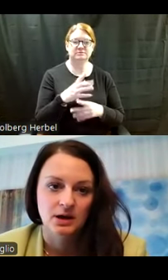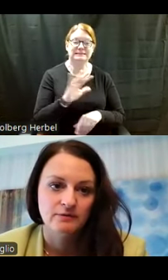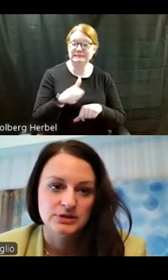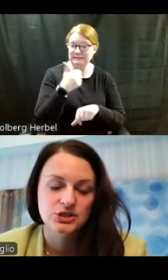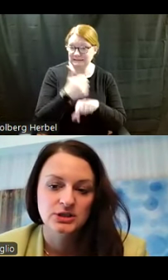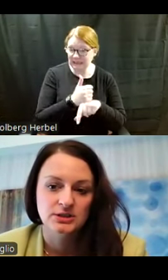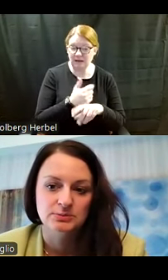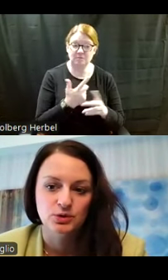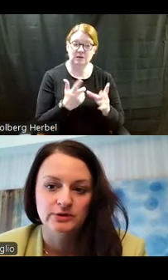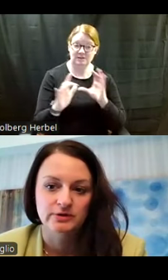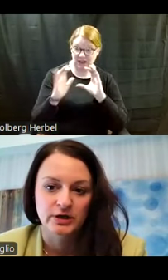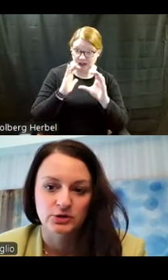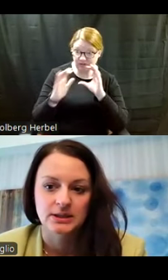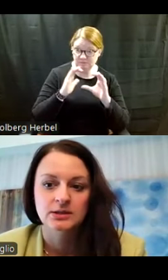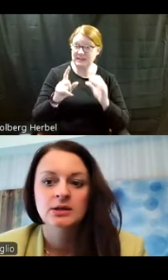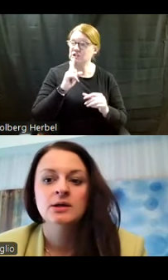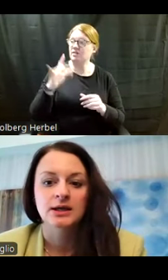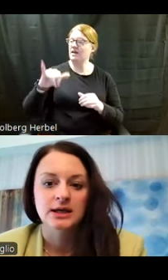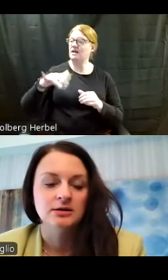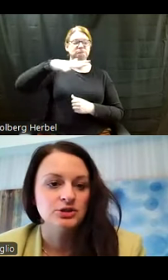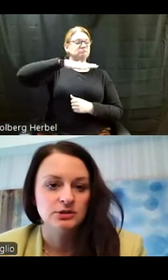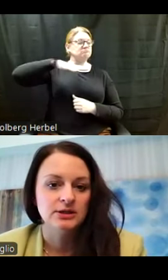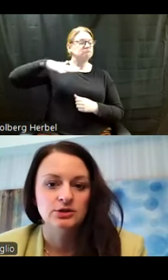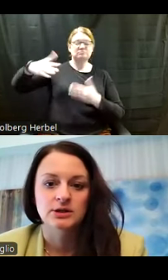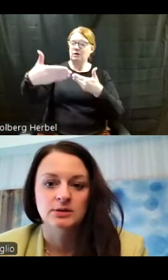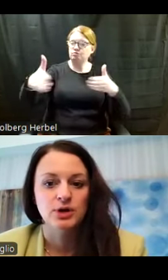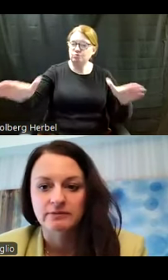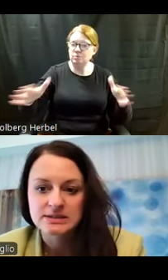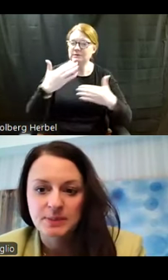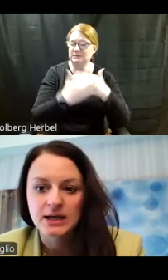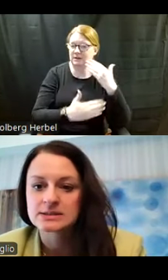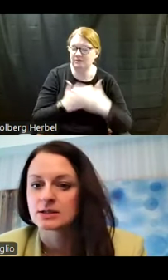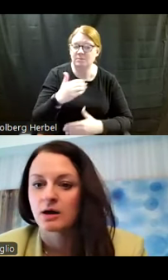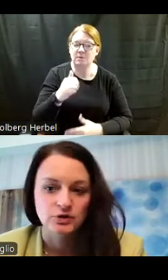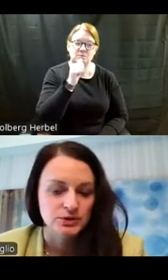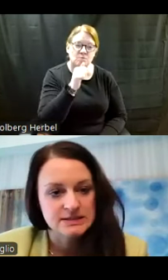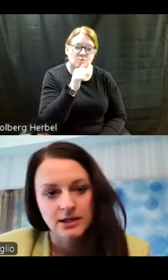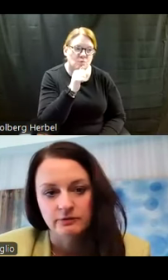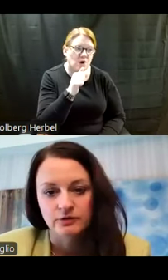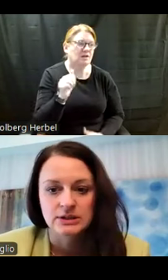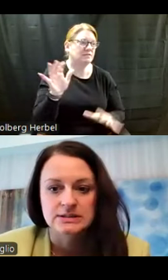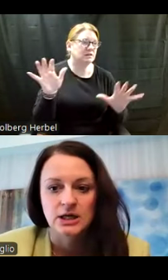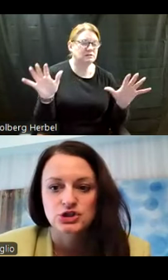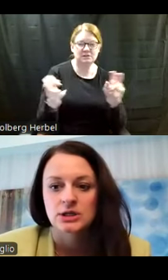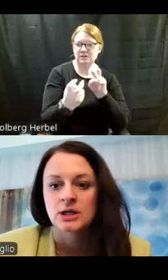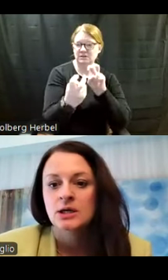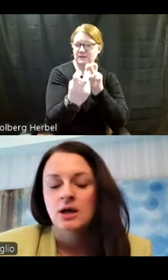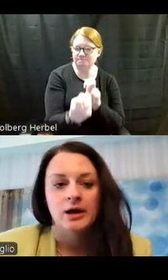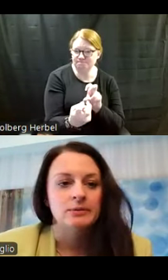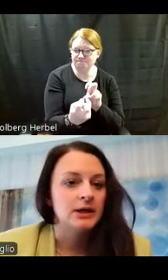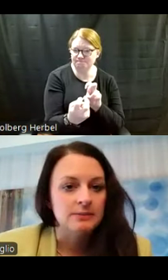the conversation in a supportive environment. Again, ensuring that you're in a private space, a comfortable setting for the